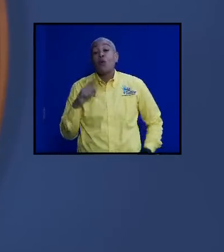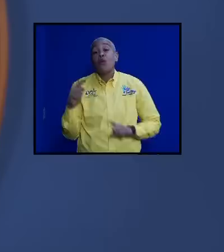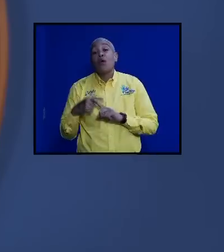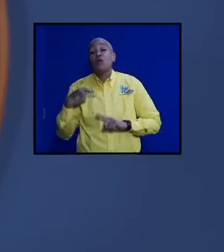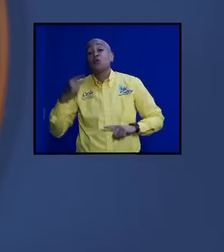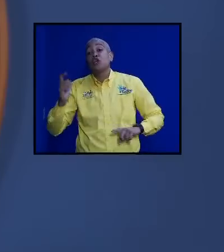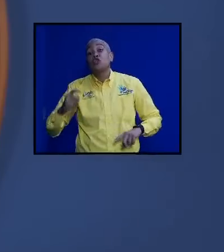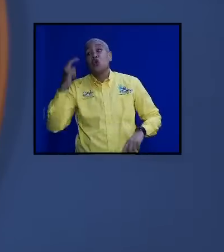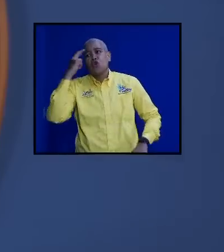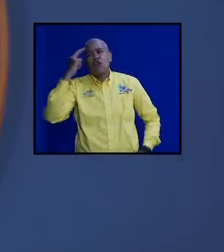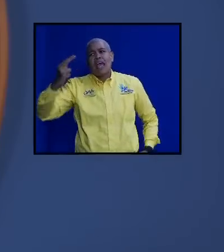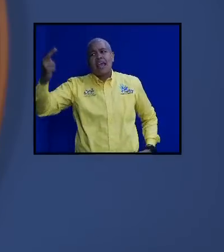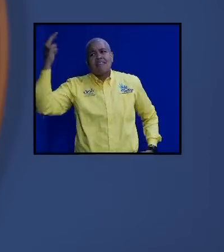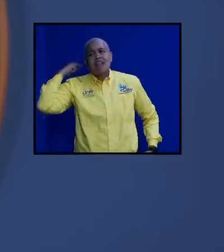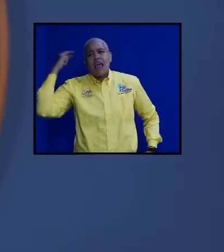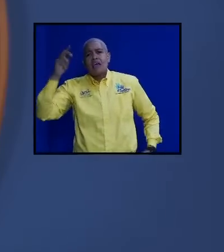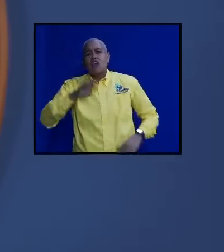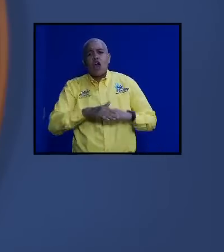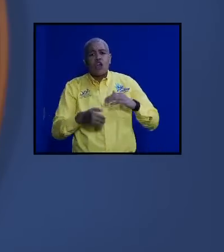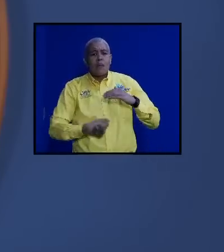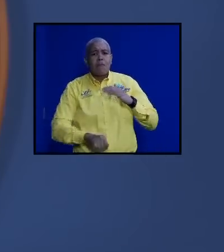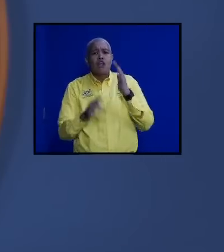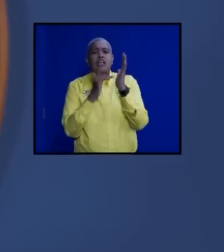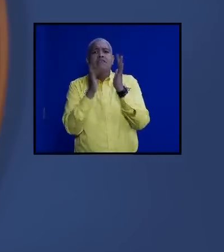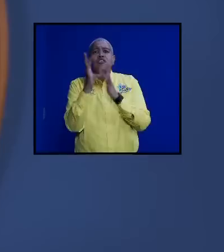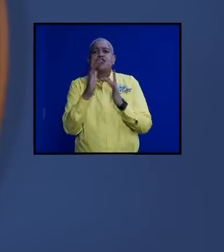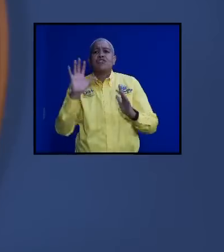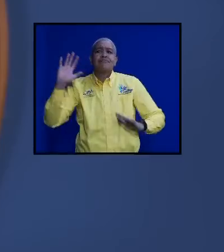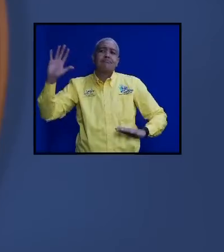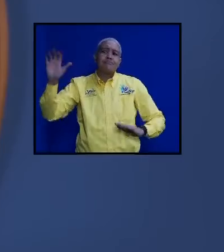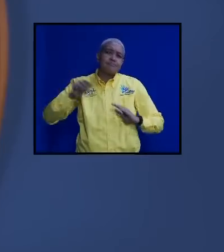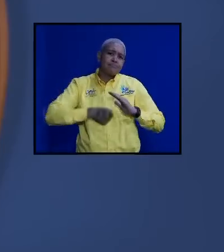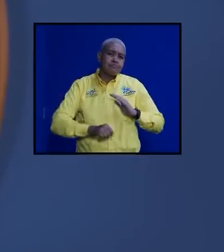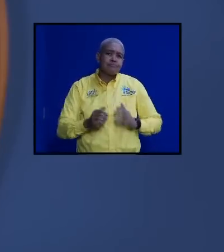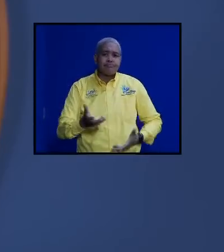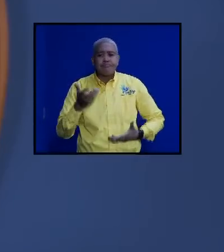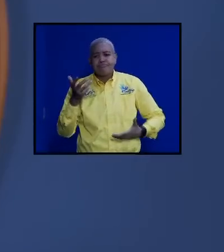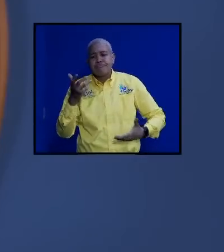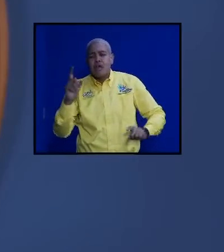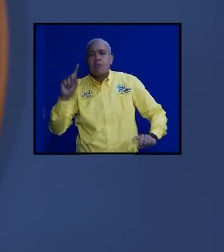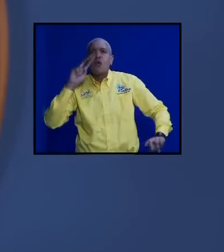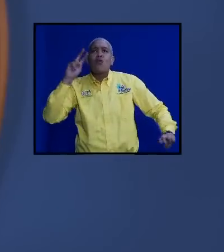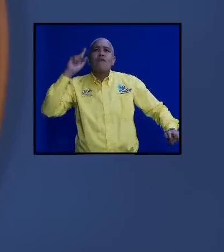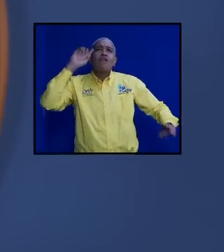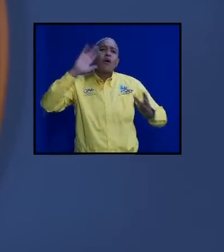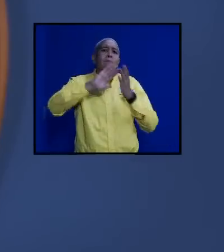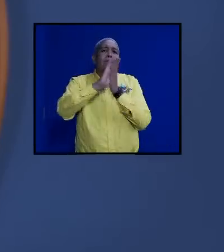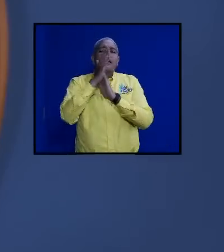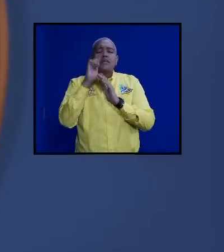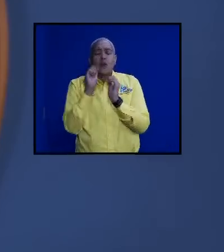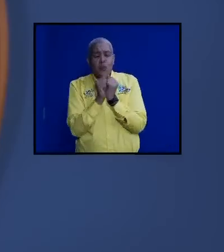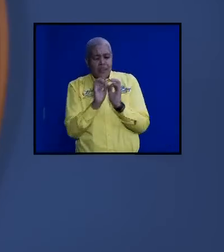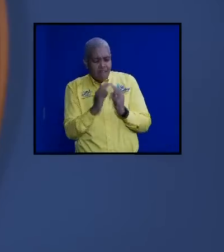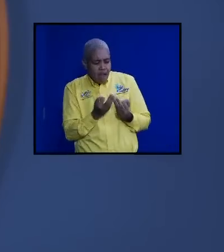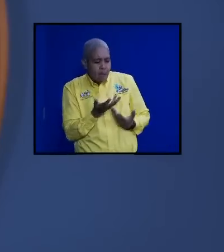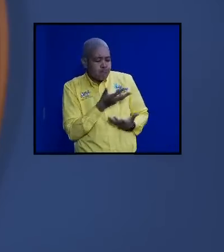all be reflecting on the birth of Jesus Christ and looking for peace and being with our